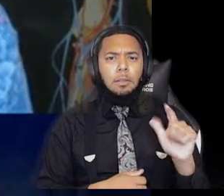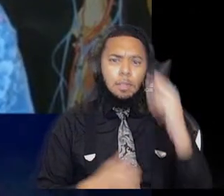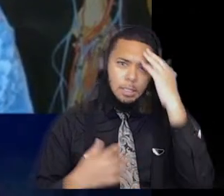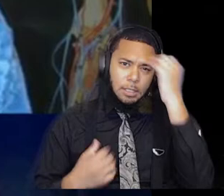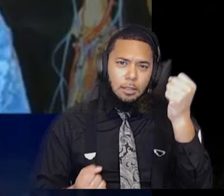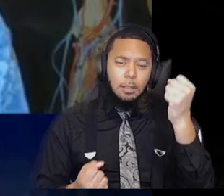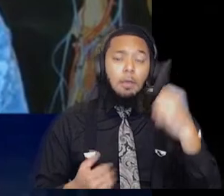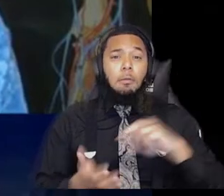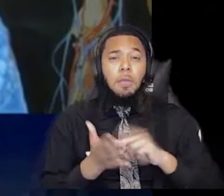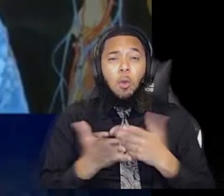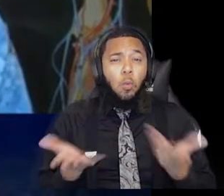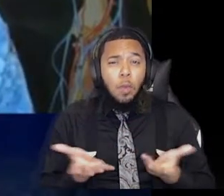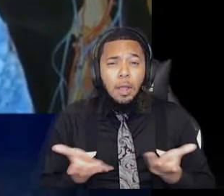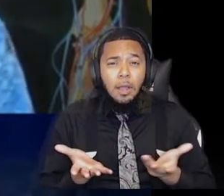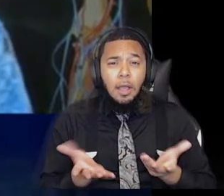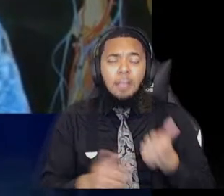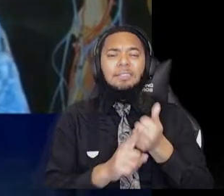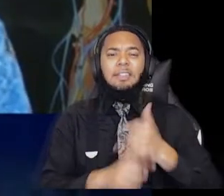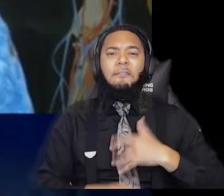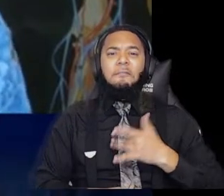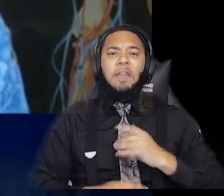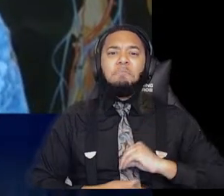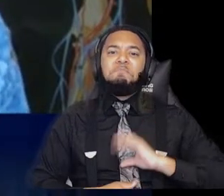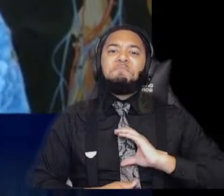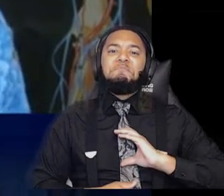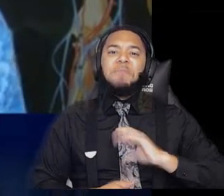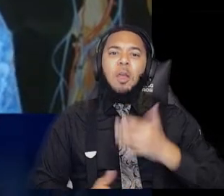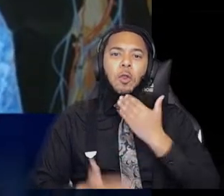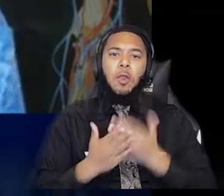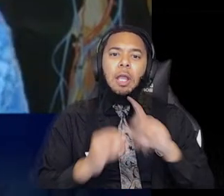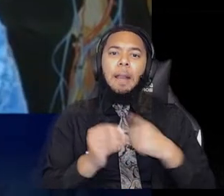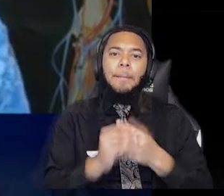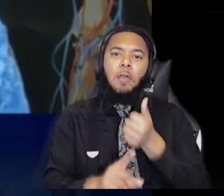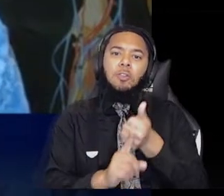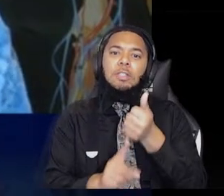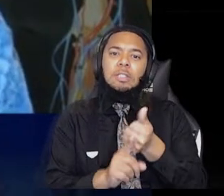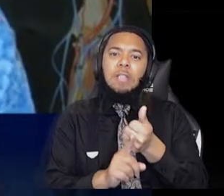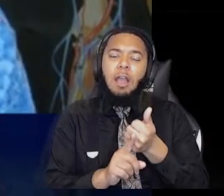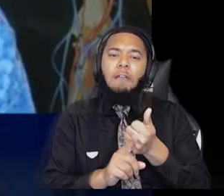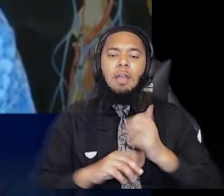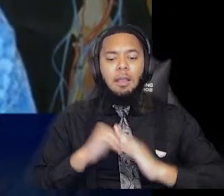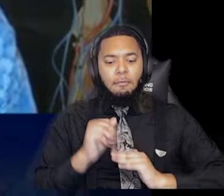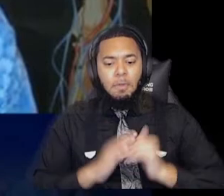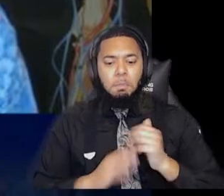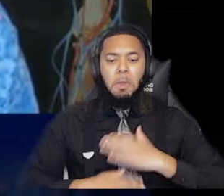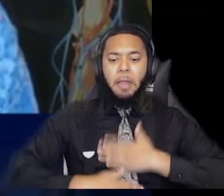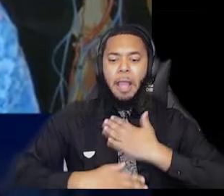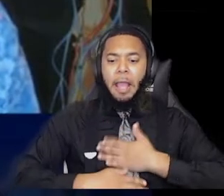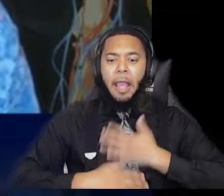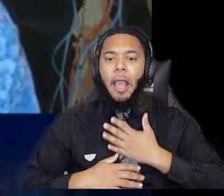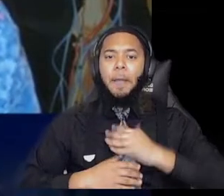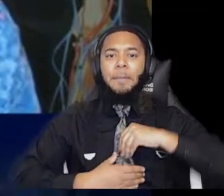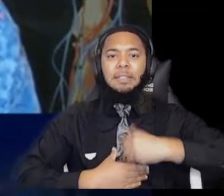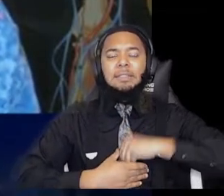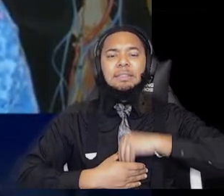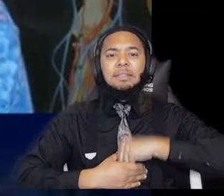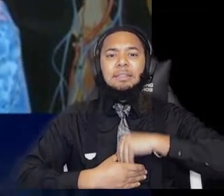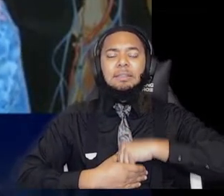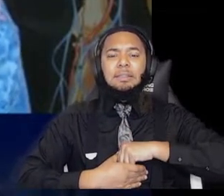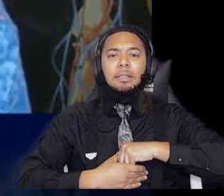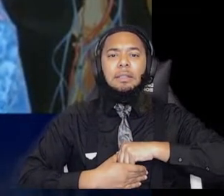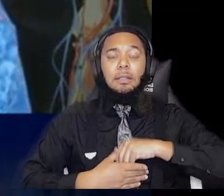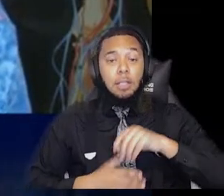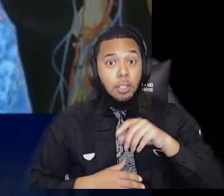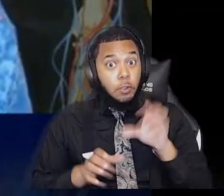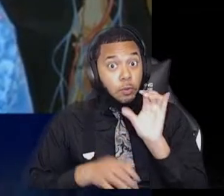good about yourself. You're going to be feeling comfortable about yourself and happy about yourself. And you know what? When you